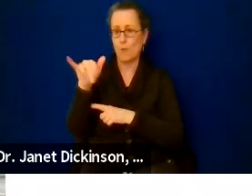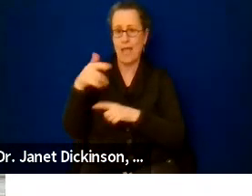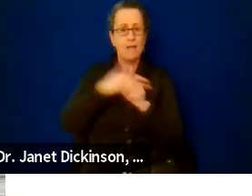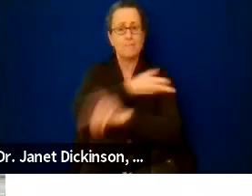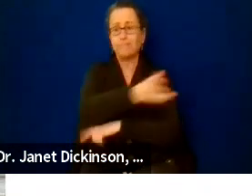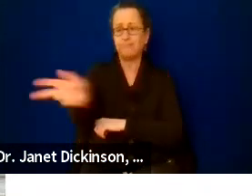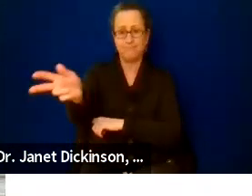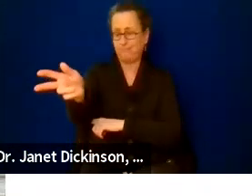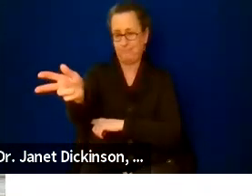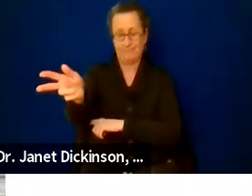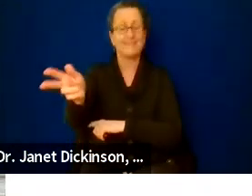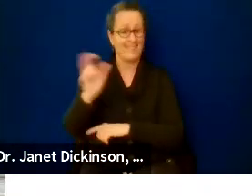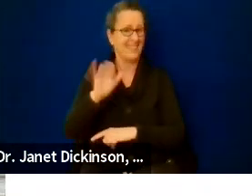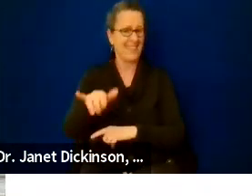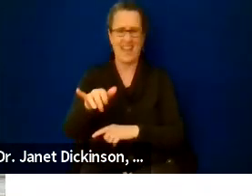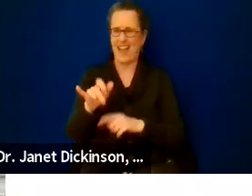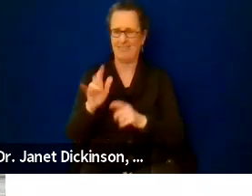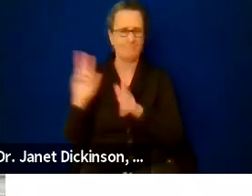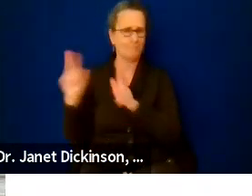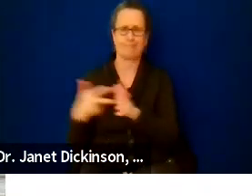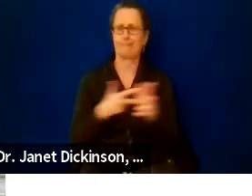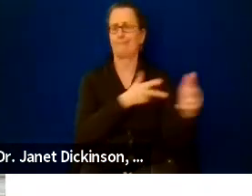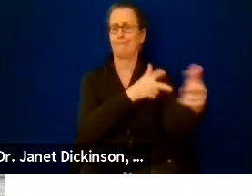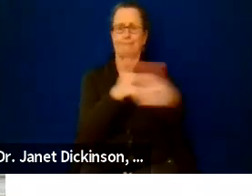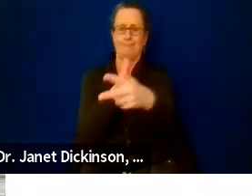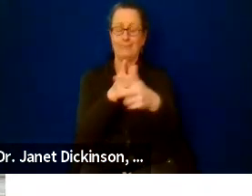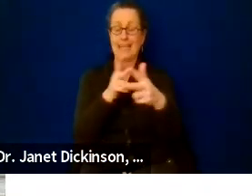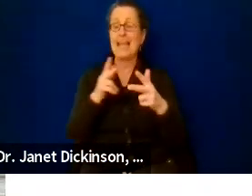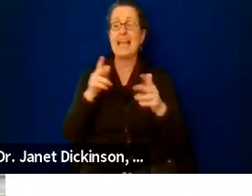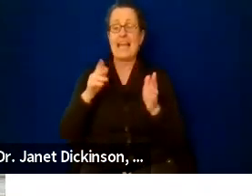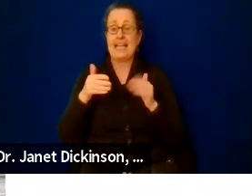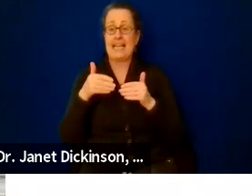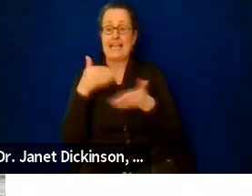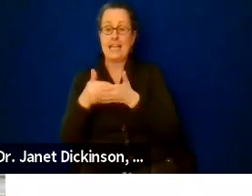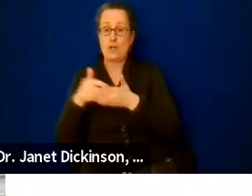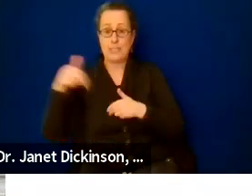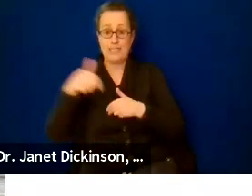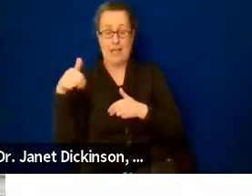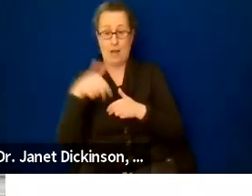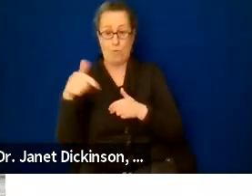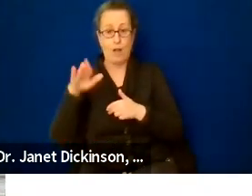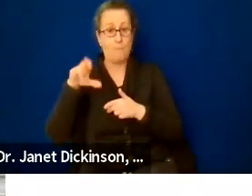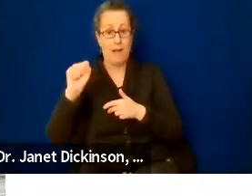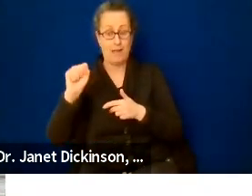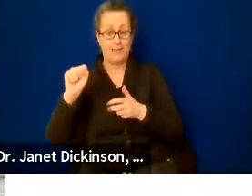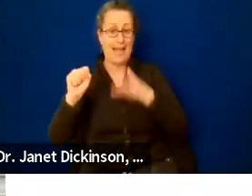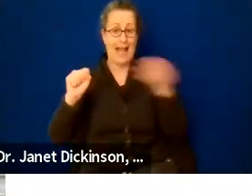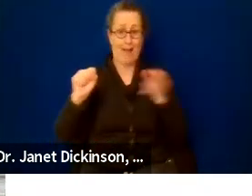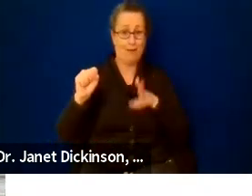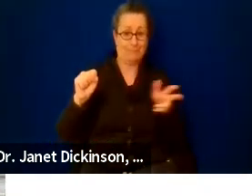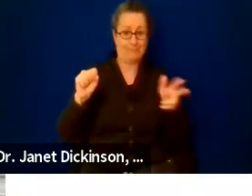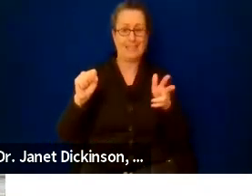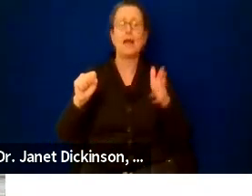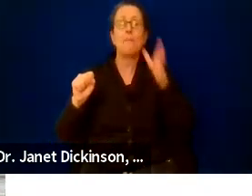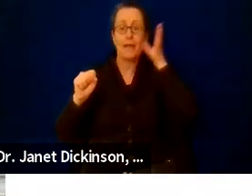towards the event entrance. The inner 2 lanes will be for buses. The outer 2 lanes will be for parent drop-off, and